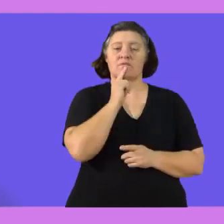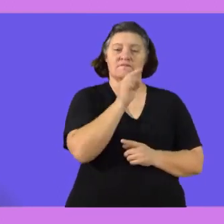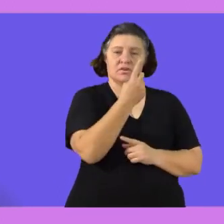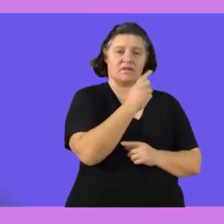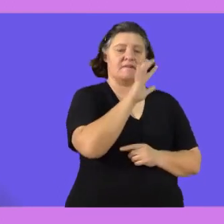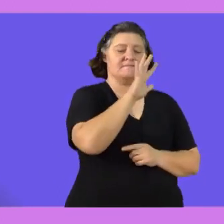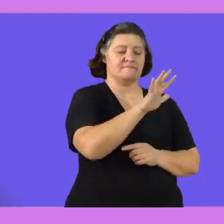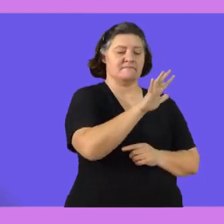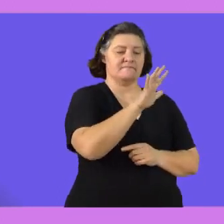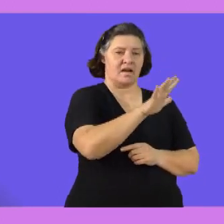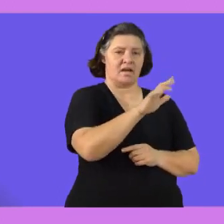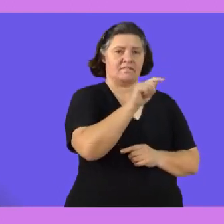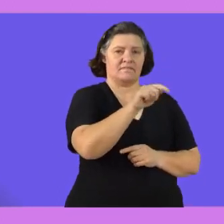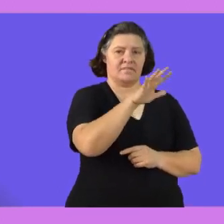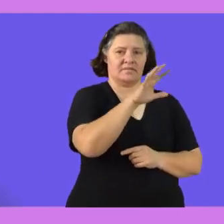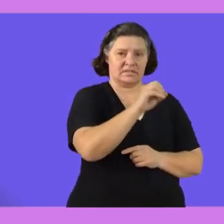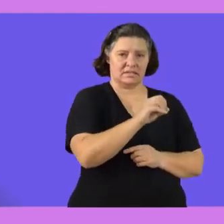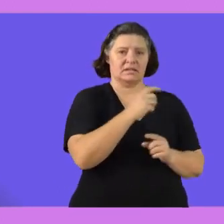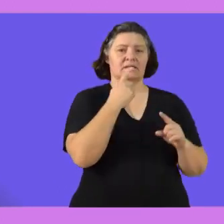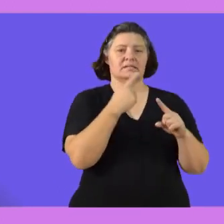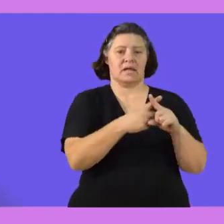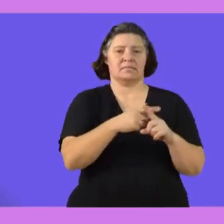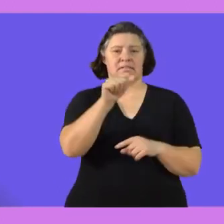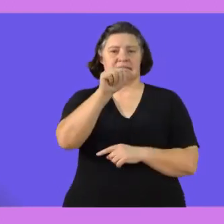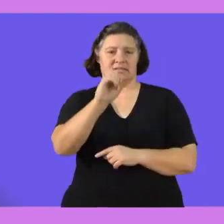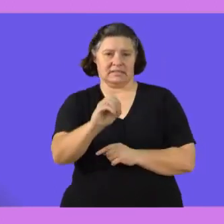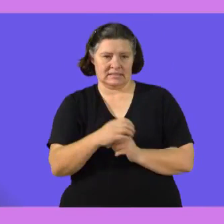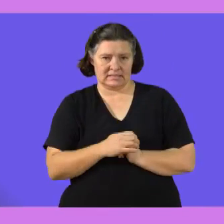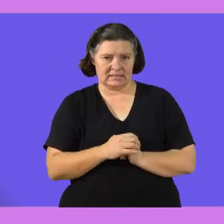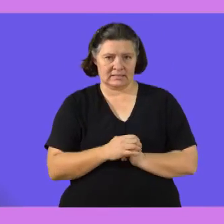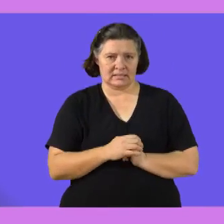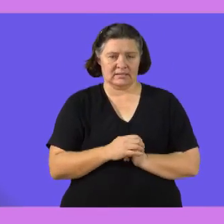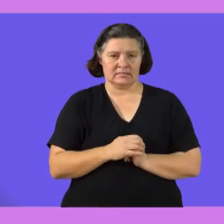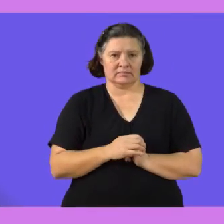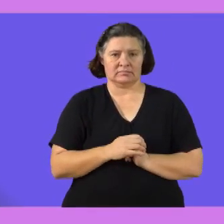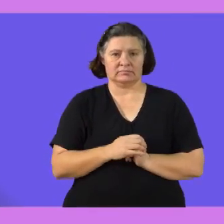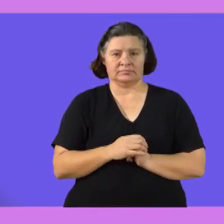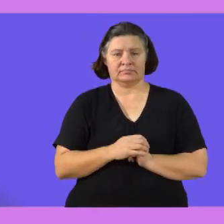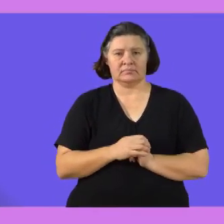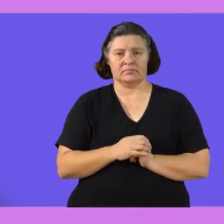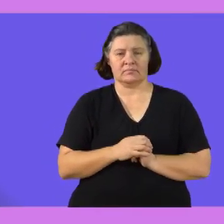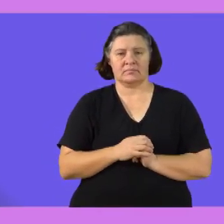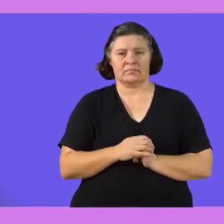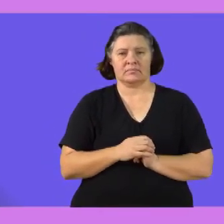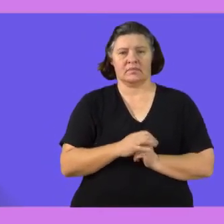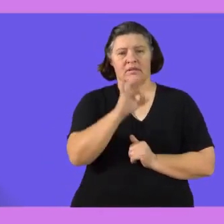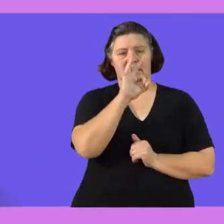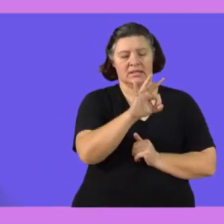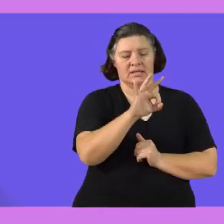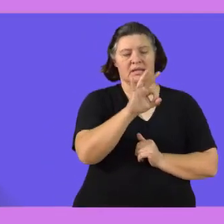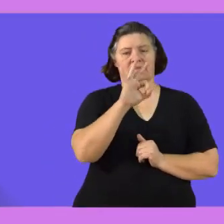of all, I'm going to say 550 multiply by 60. Here, if I simplify this part, it will give